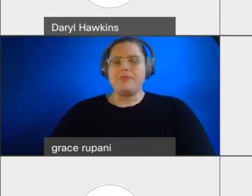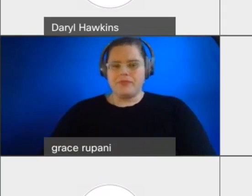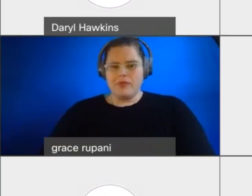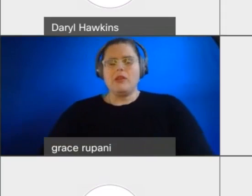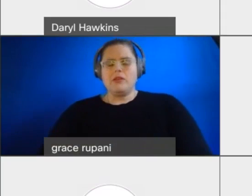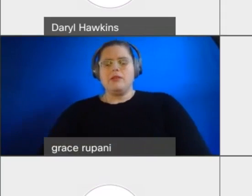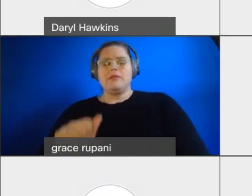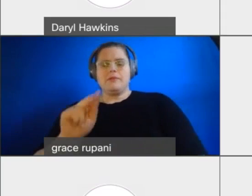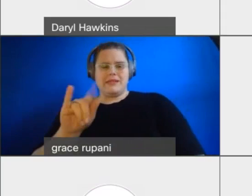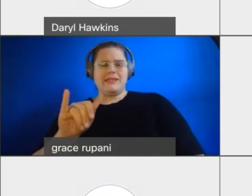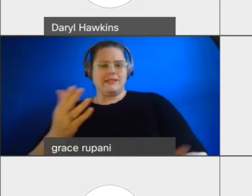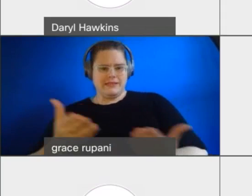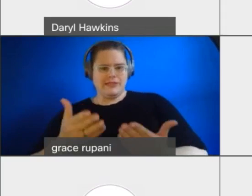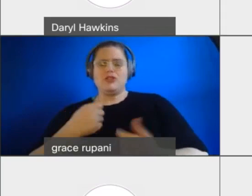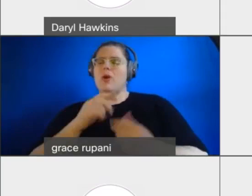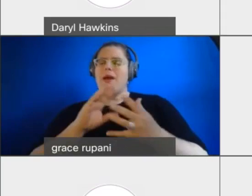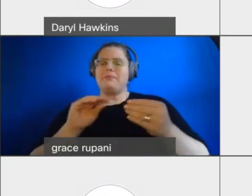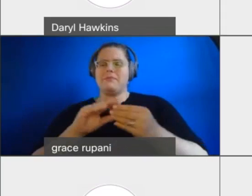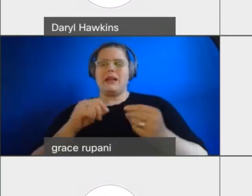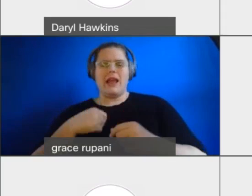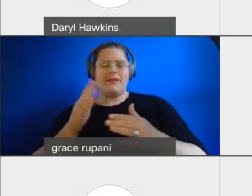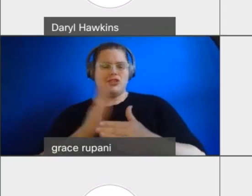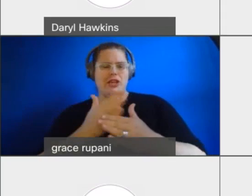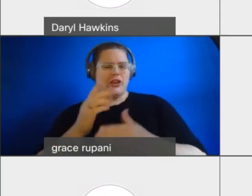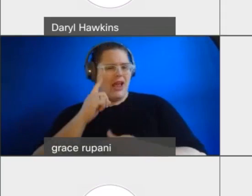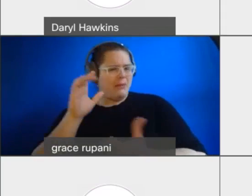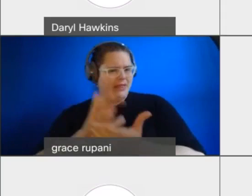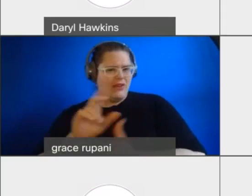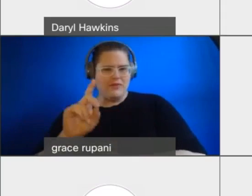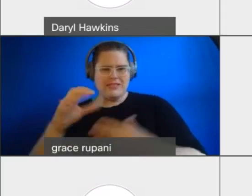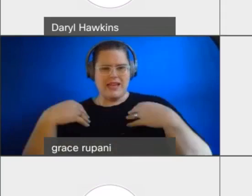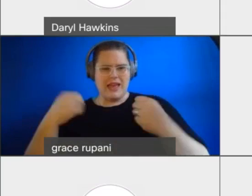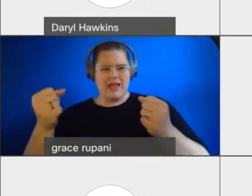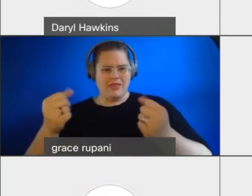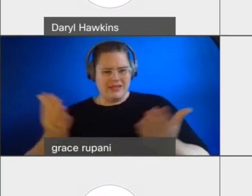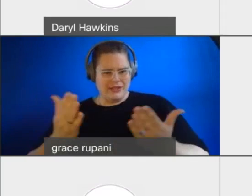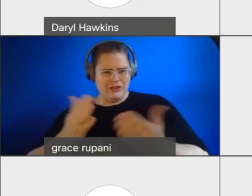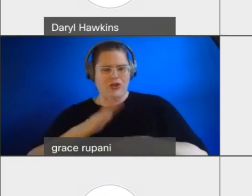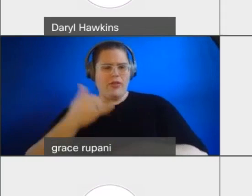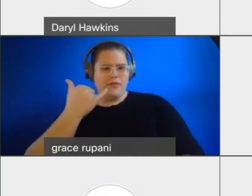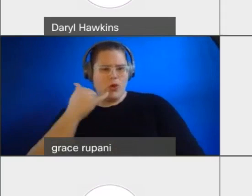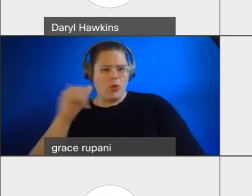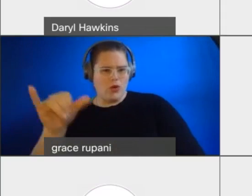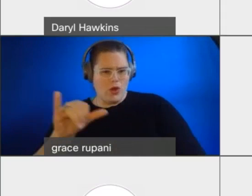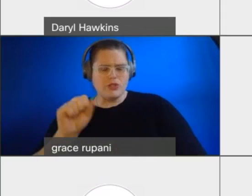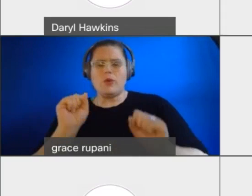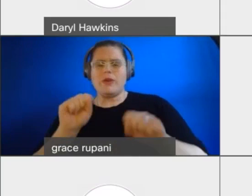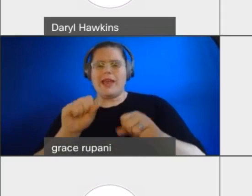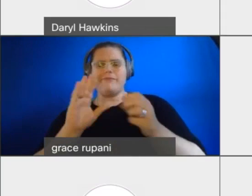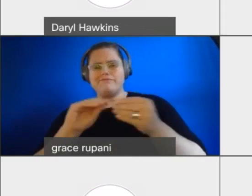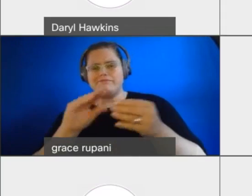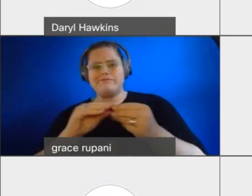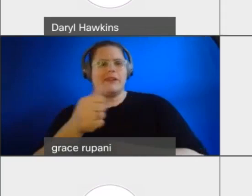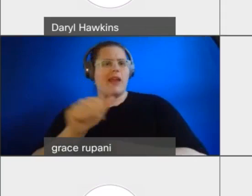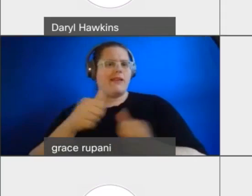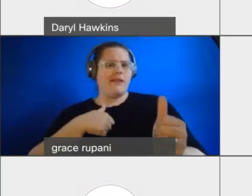I'm pretty sure we do have DC Health people with us as well who can provide any updated information that I don't